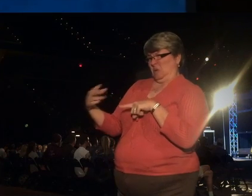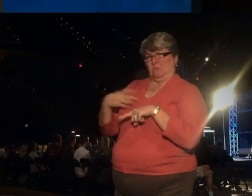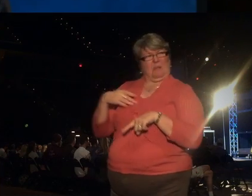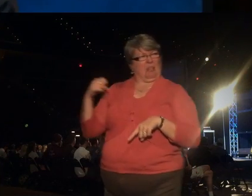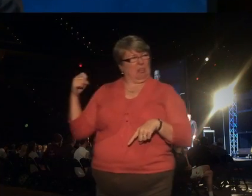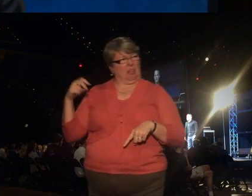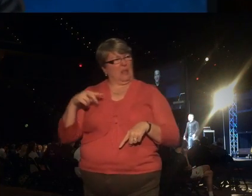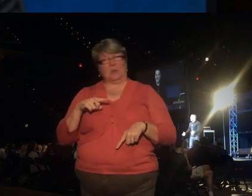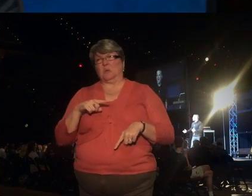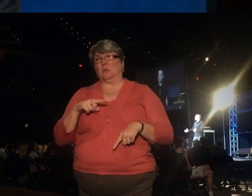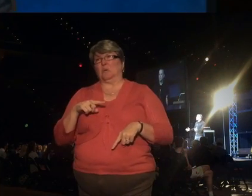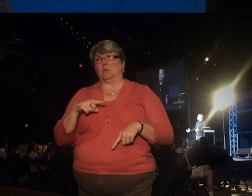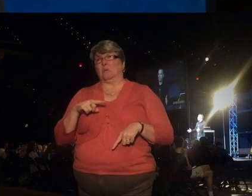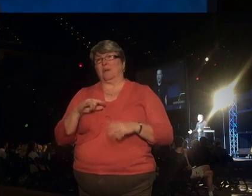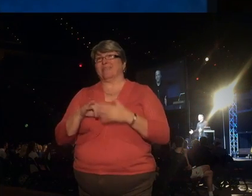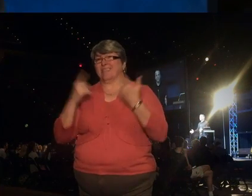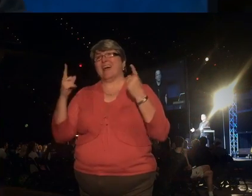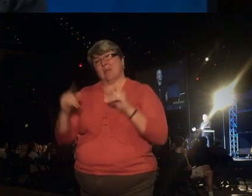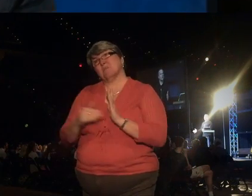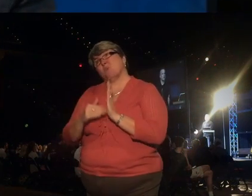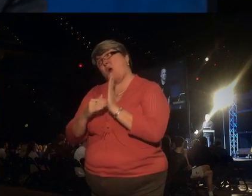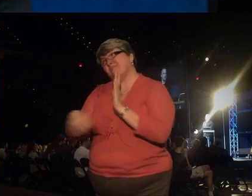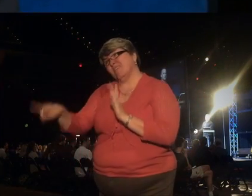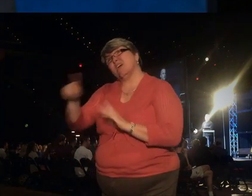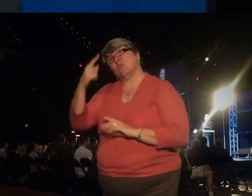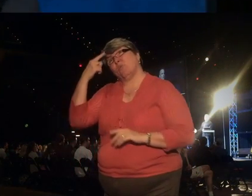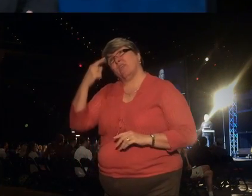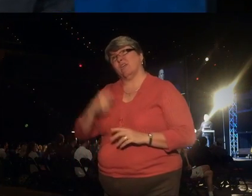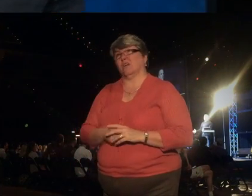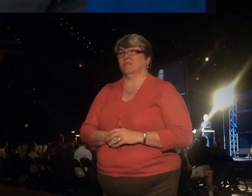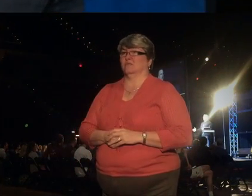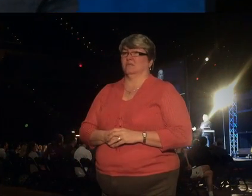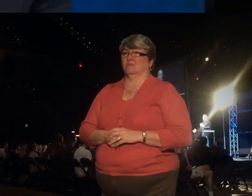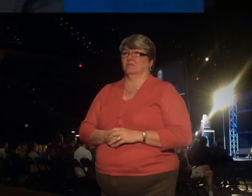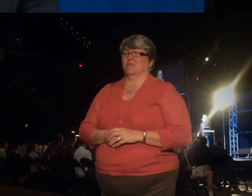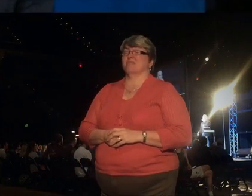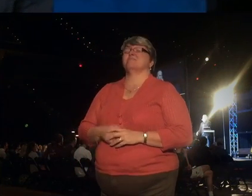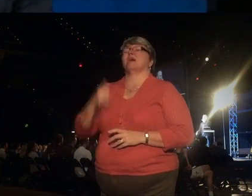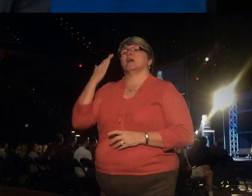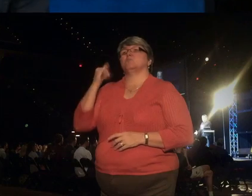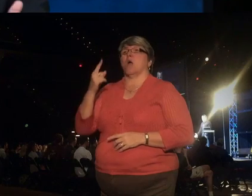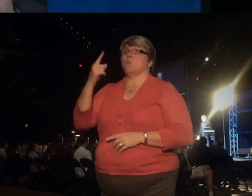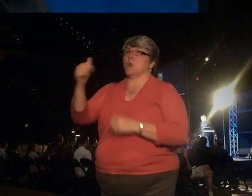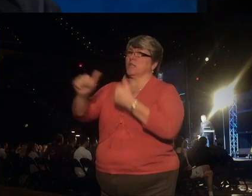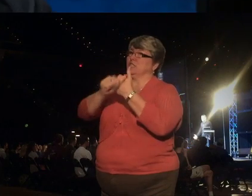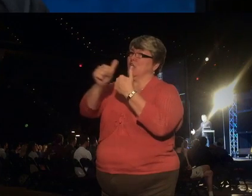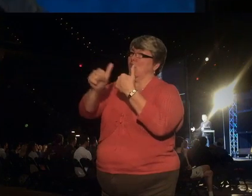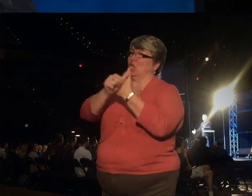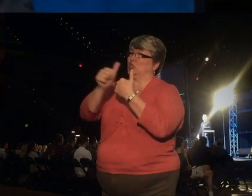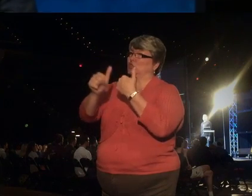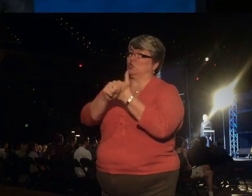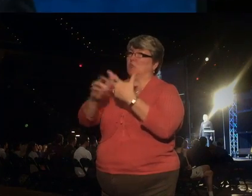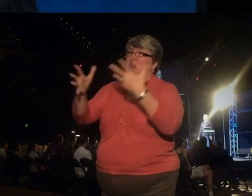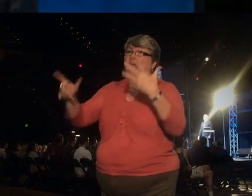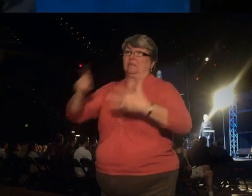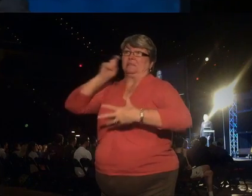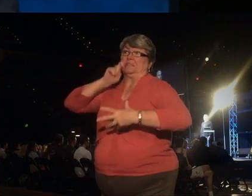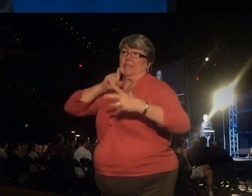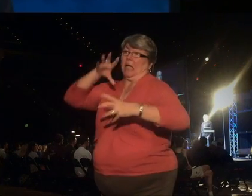happens more often than you think. And that's why one of the dangers is injecting a bunch of sex in the dating process, because